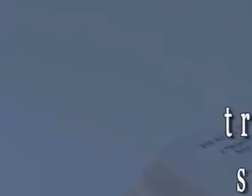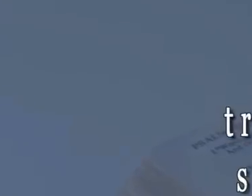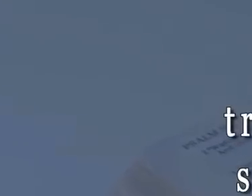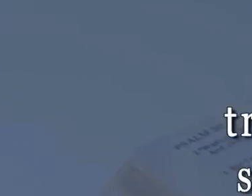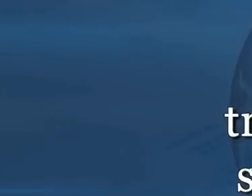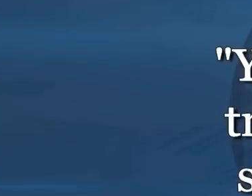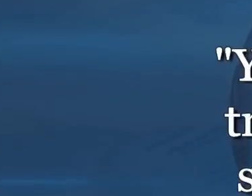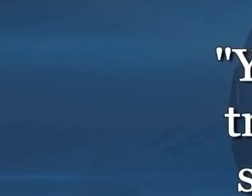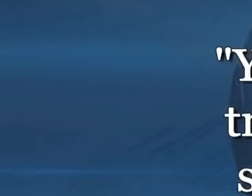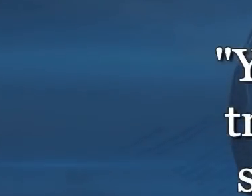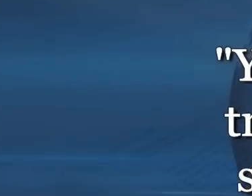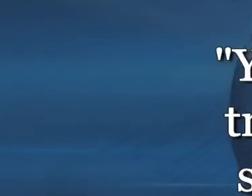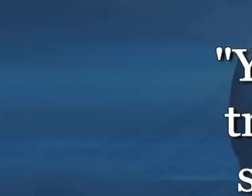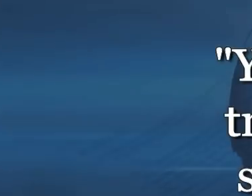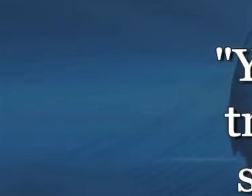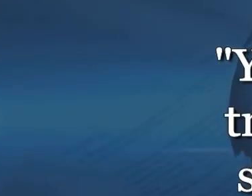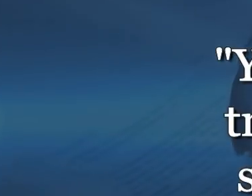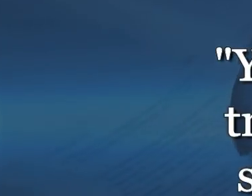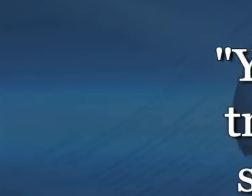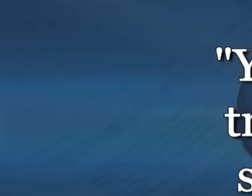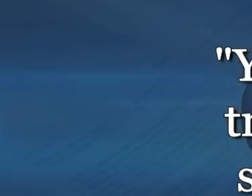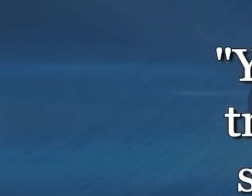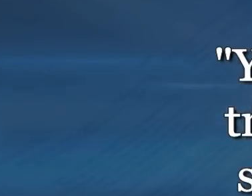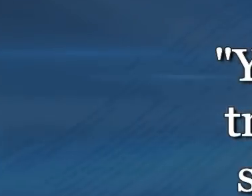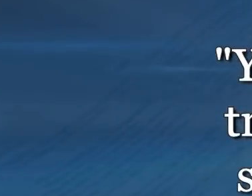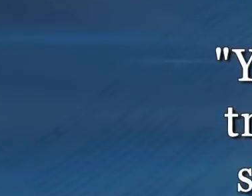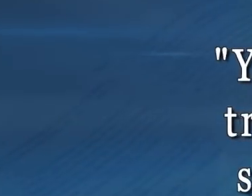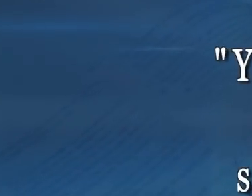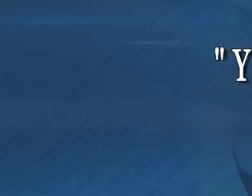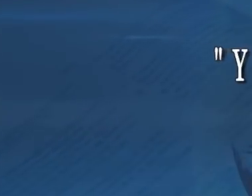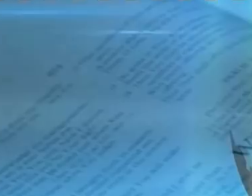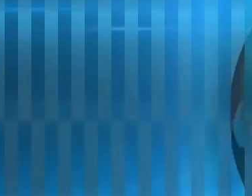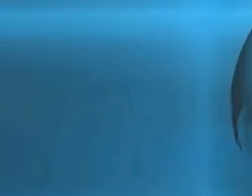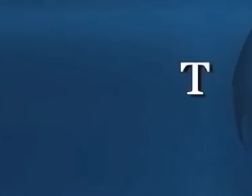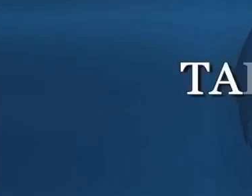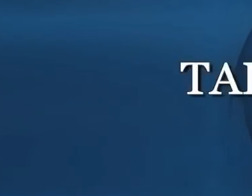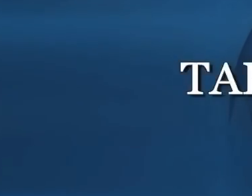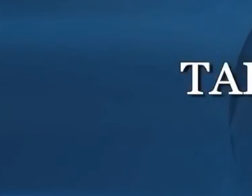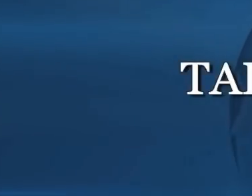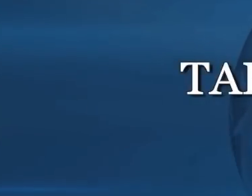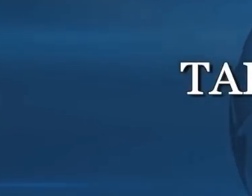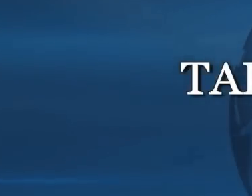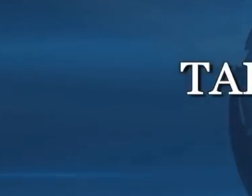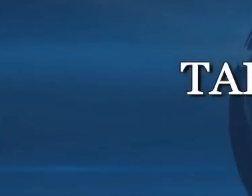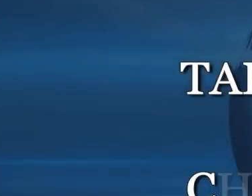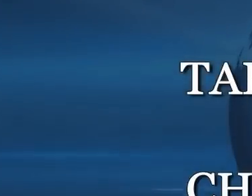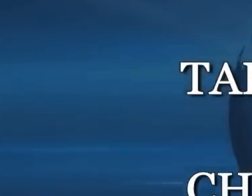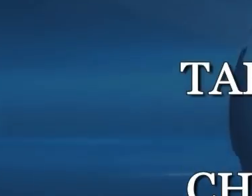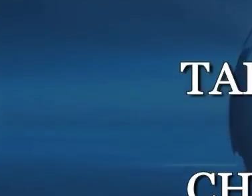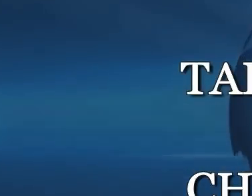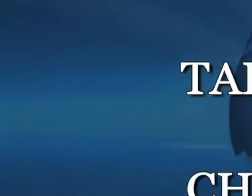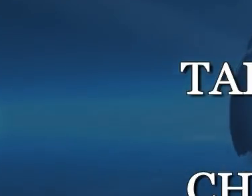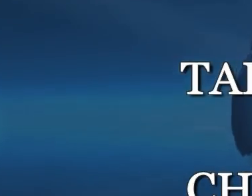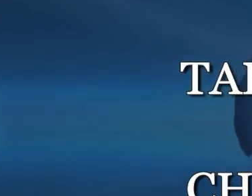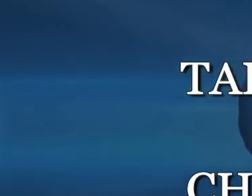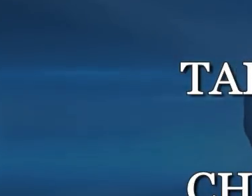prairies beyond the azure blue. A god concealed from human sight.